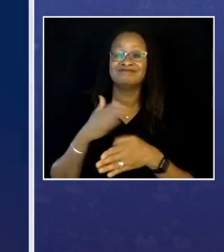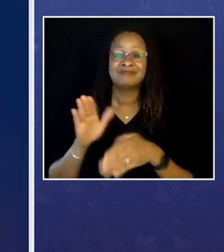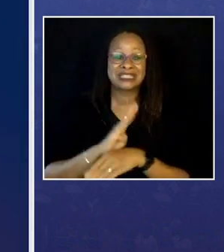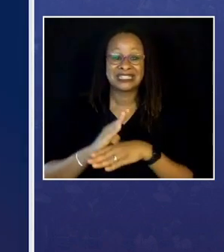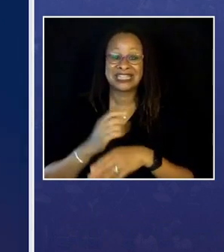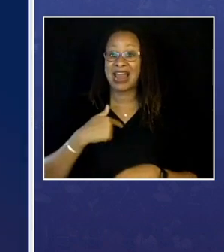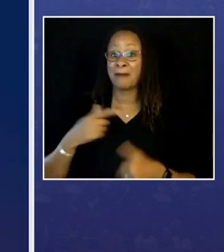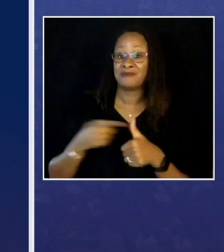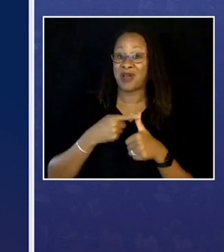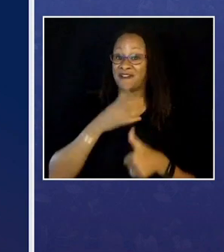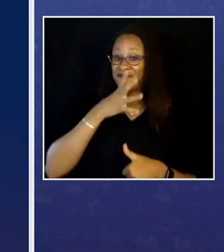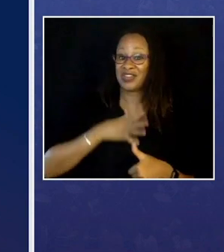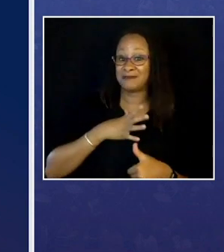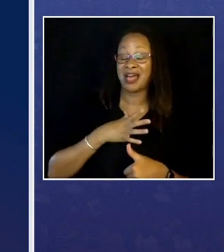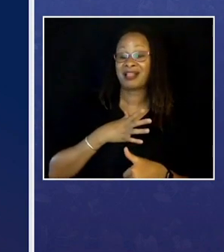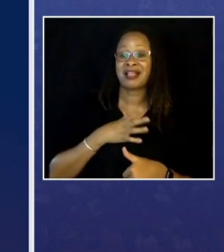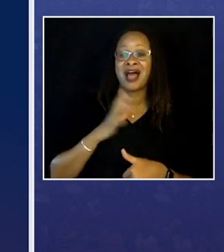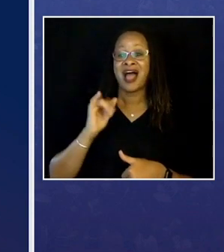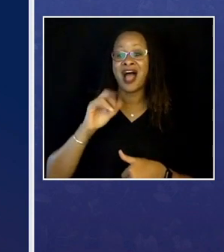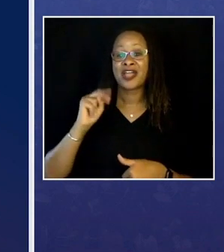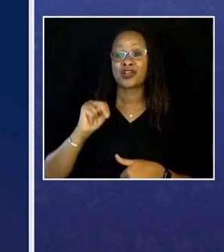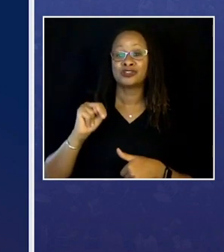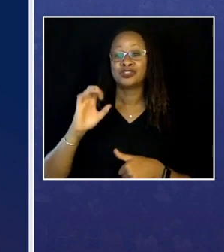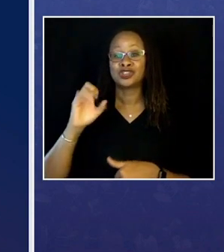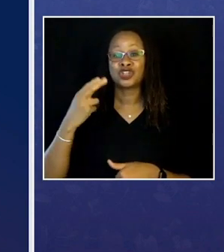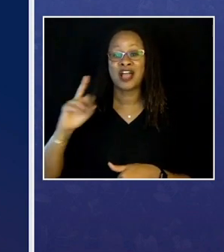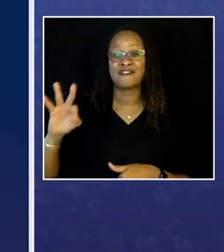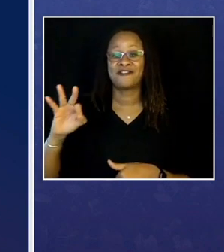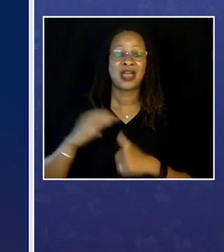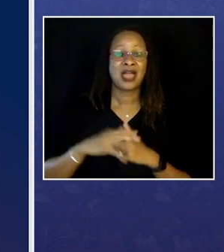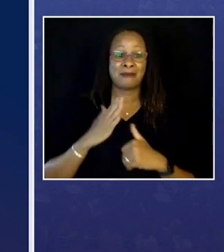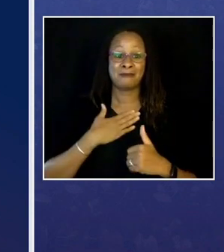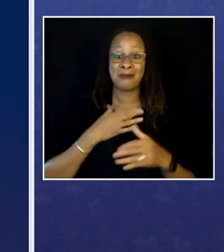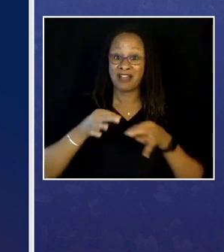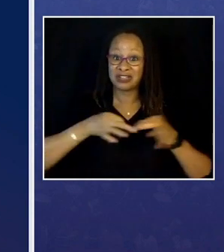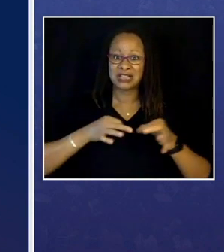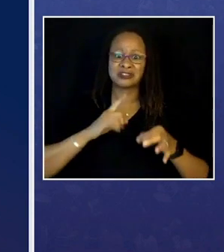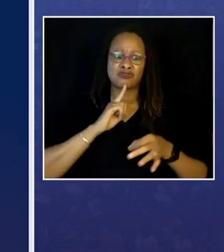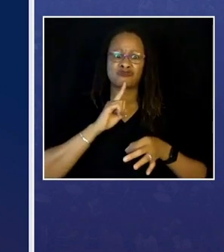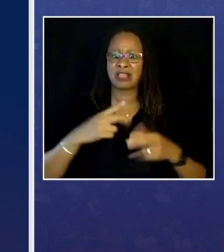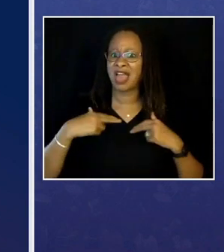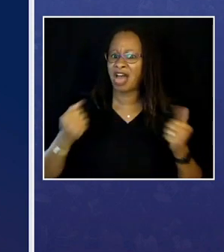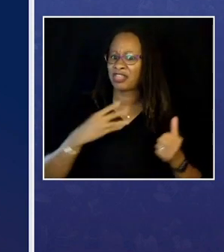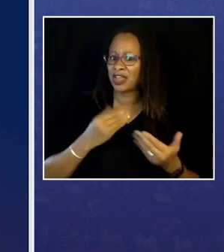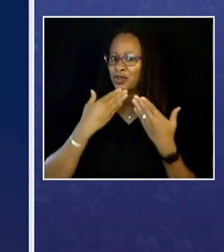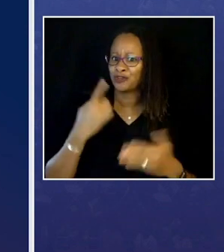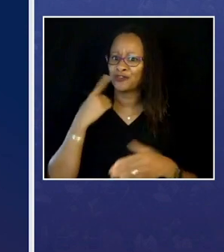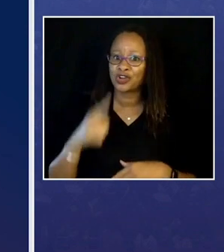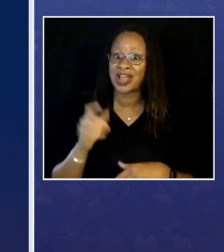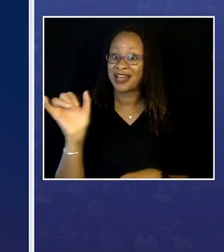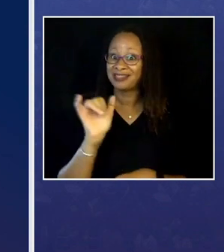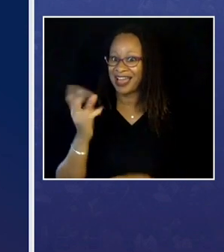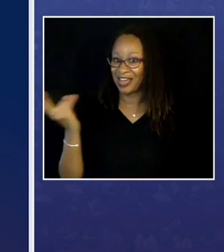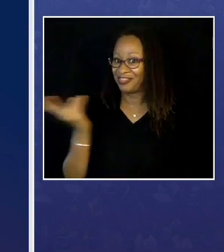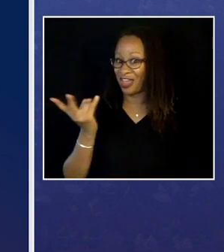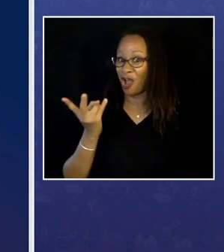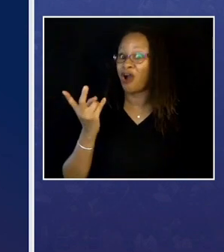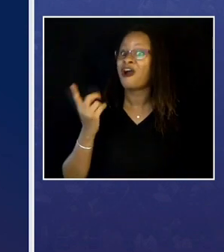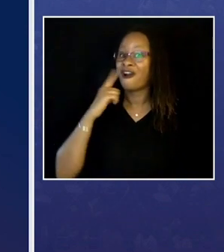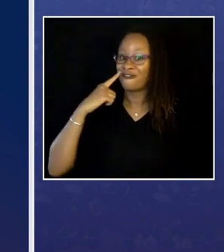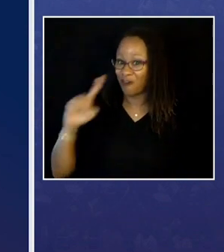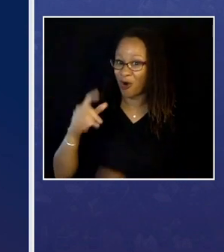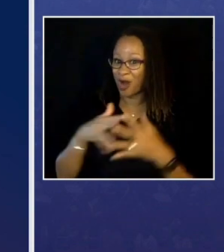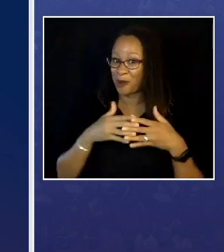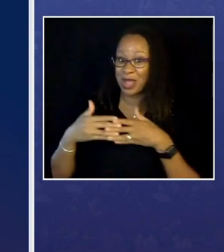Chef. And you know what's so great about my recipes is they're so healthy and good for you, just like they are for